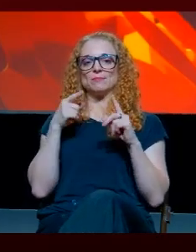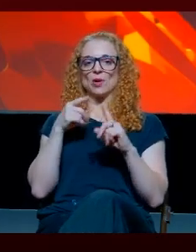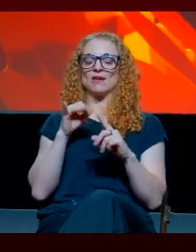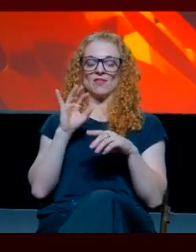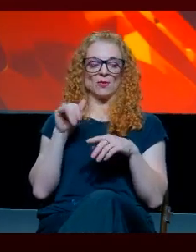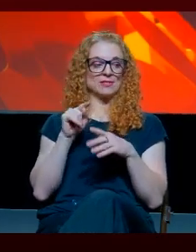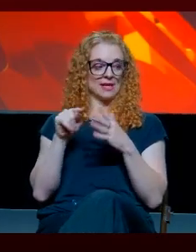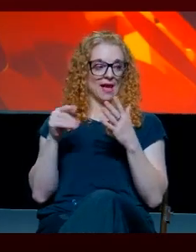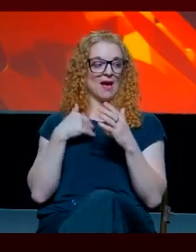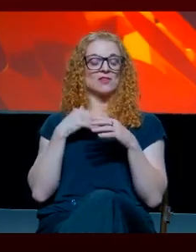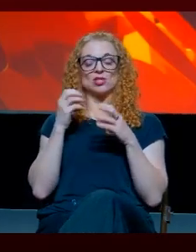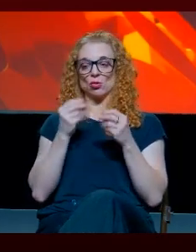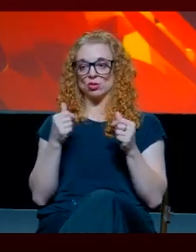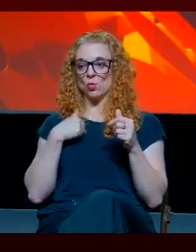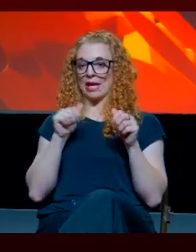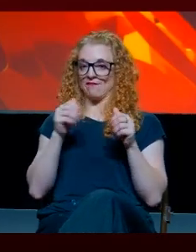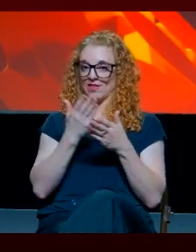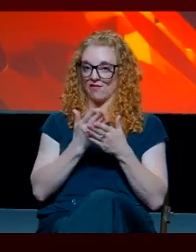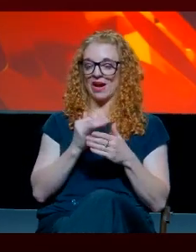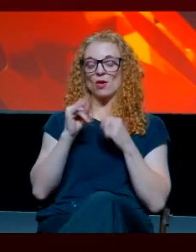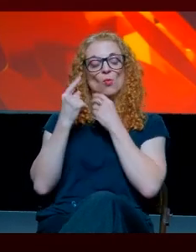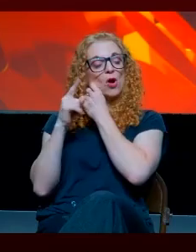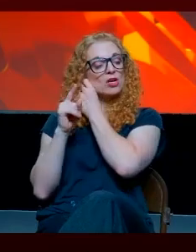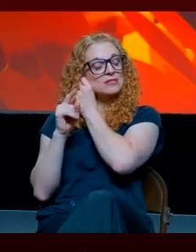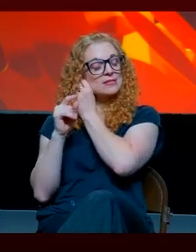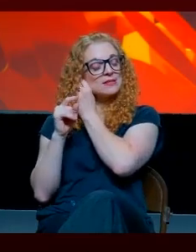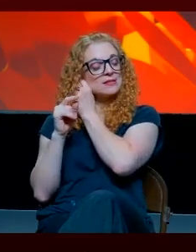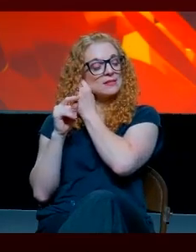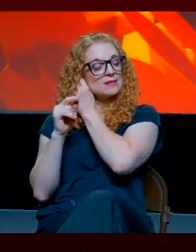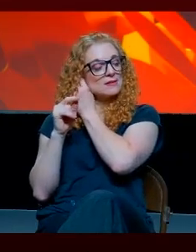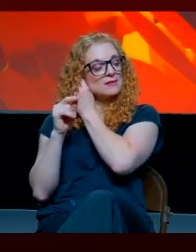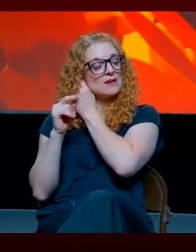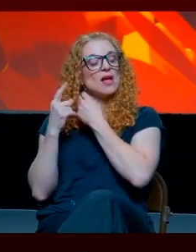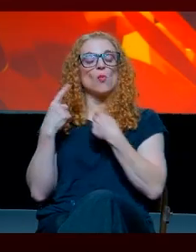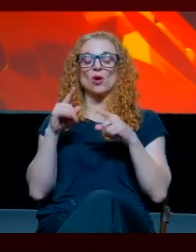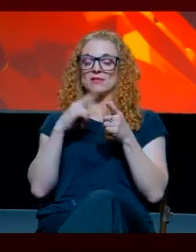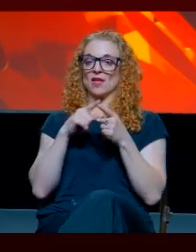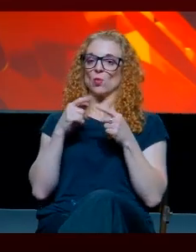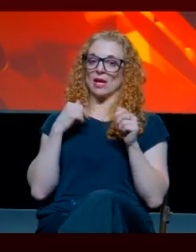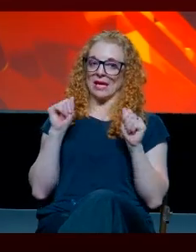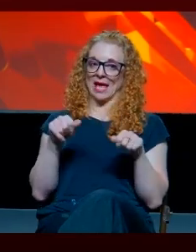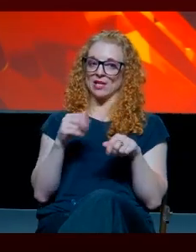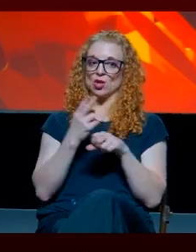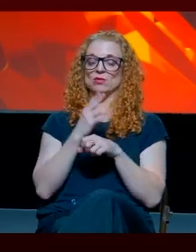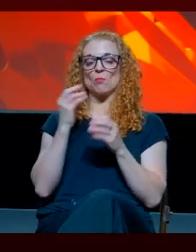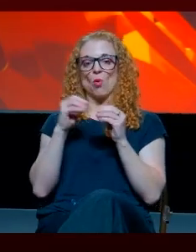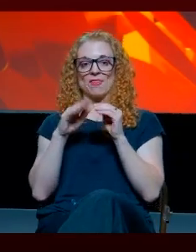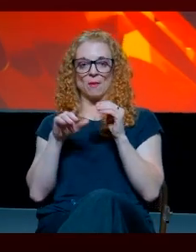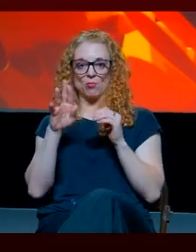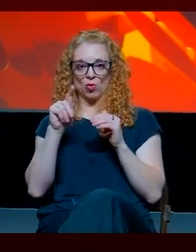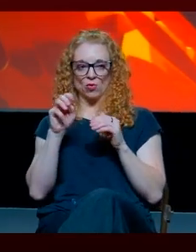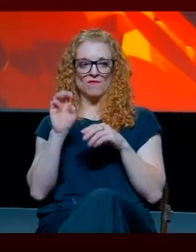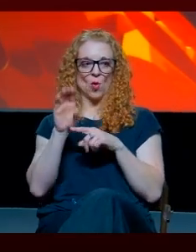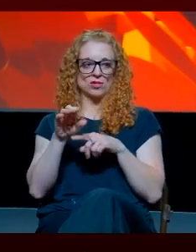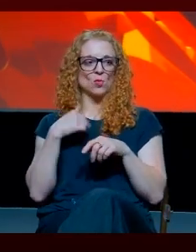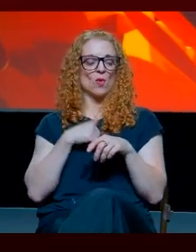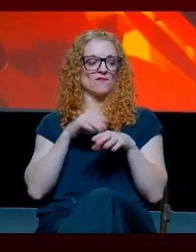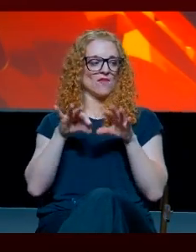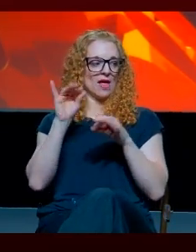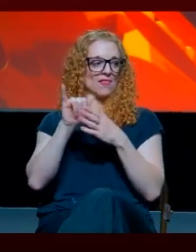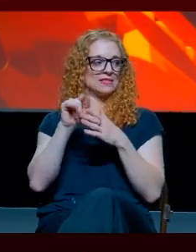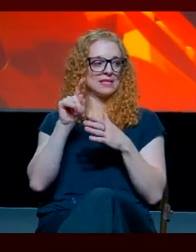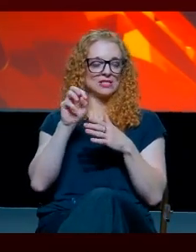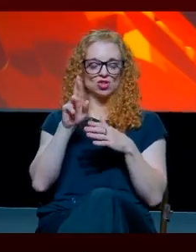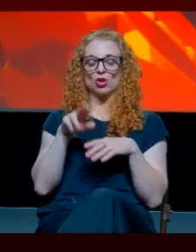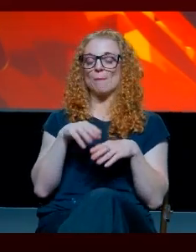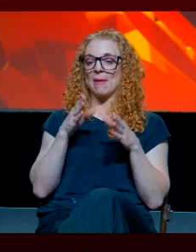analytical solution, we can verify that they work, and then we can go beyond where we can't do a brute force, and we find that some of the tensor methods agree with